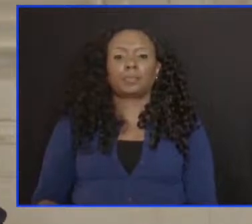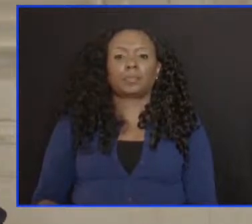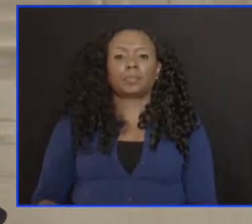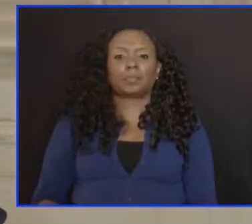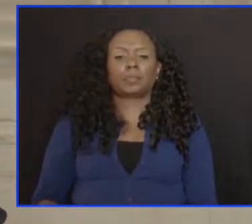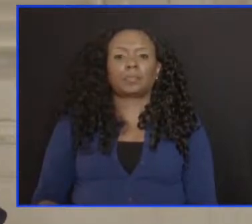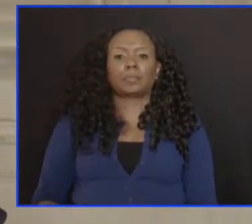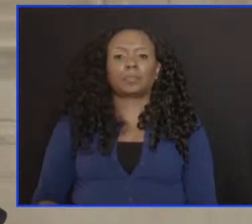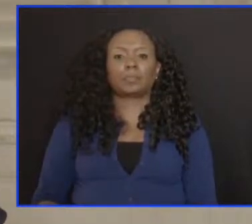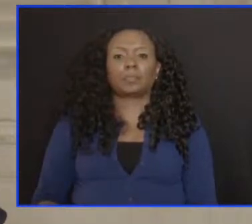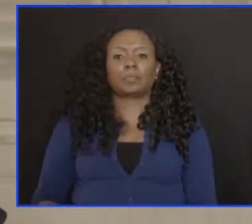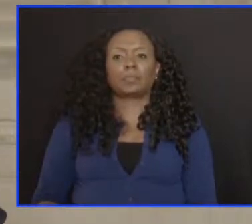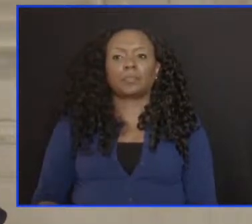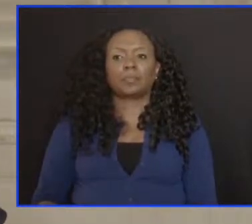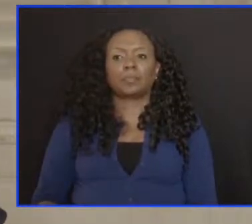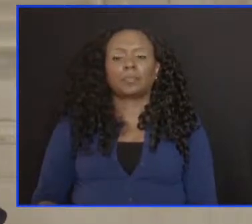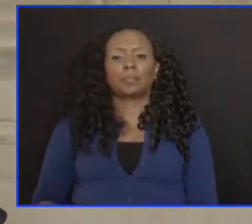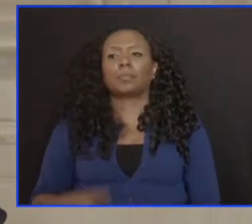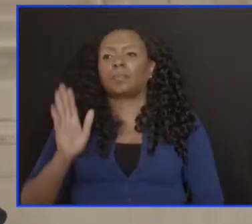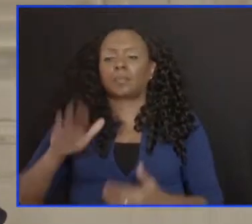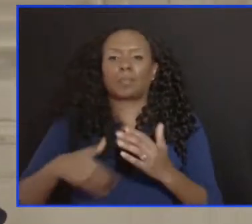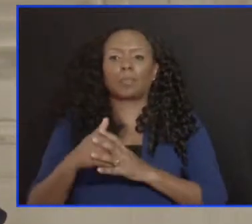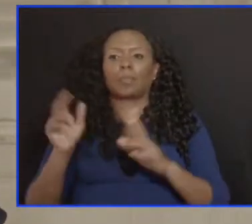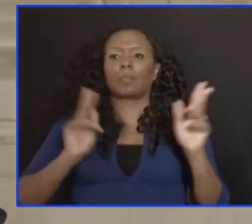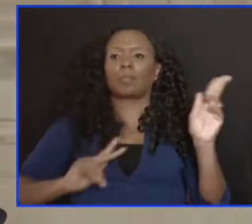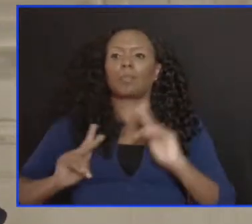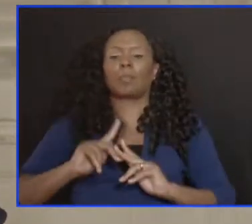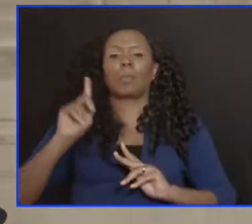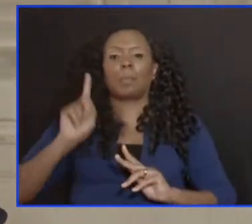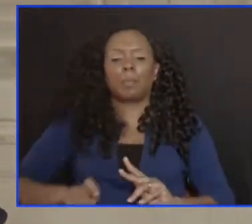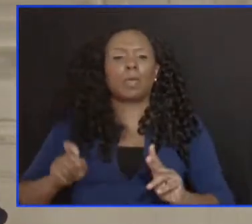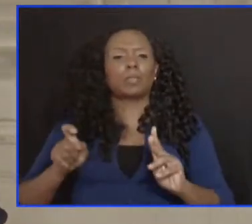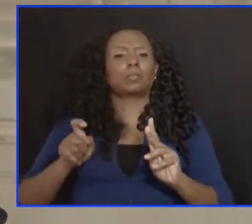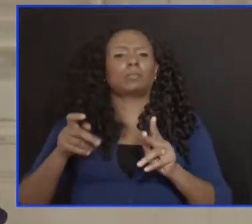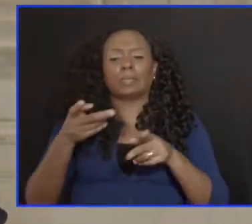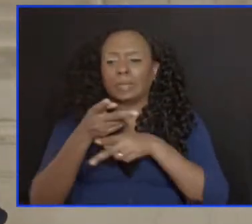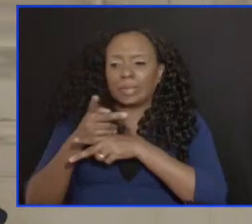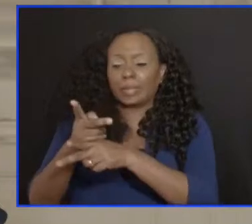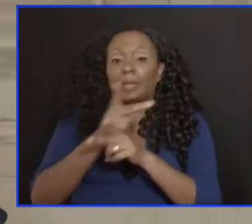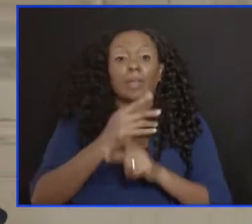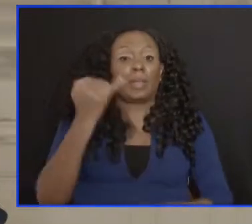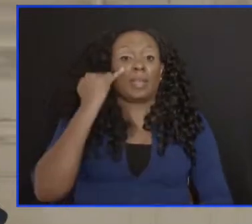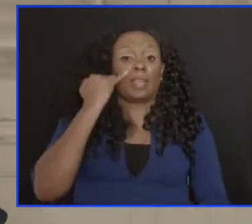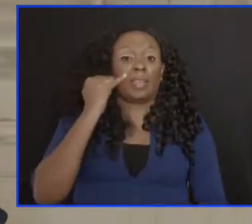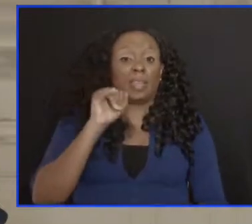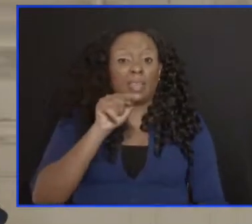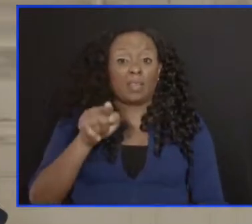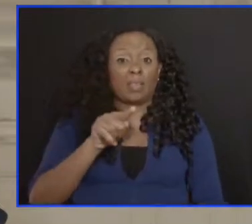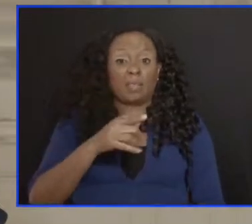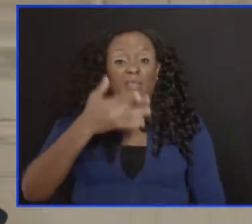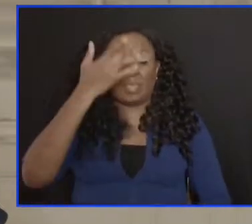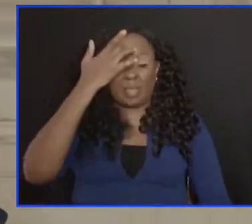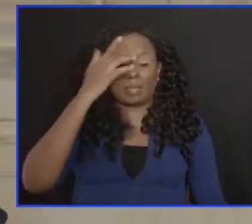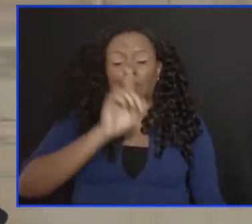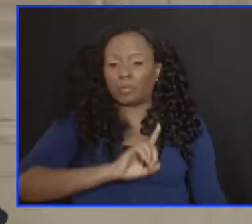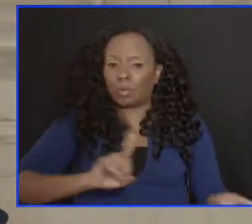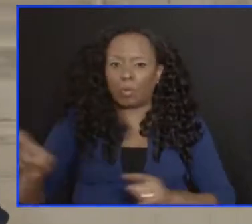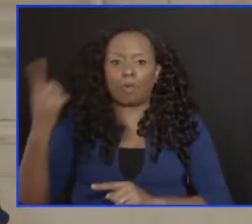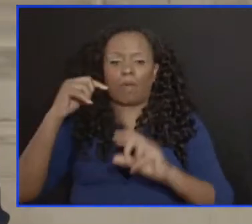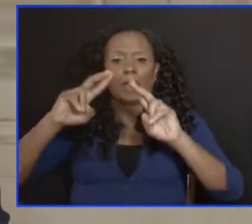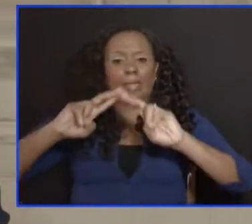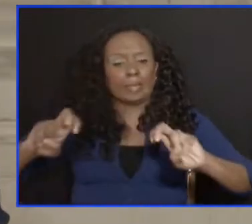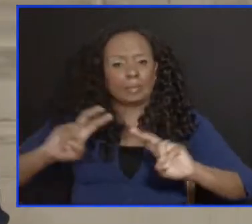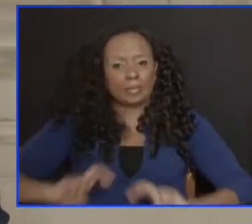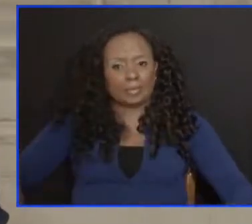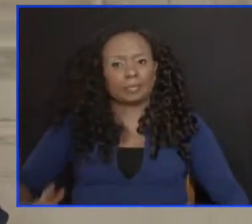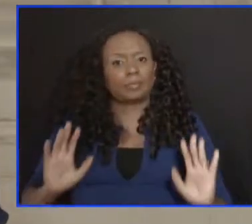that care must be taken by every single individual. That if you know you're ill, you're not feeling well, present yourself. If you're not sure, go to the